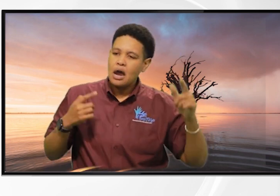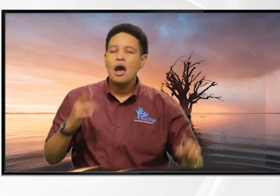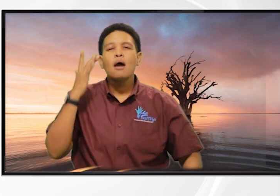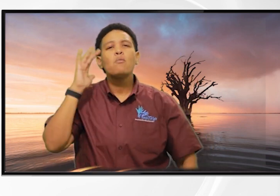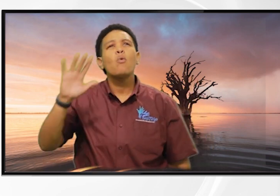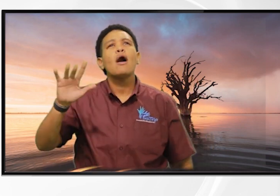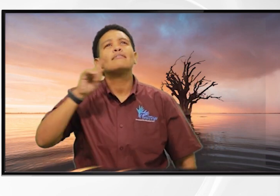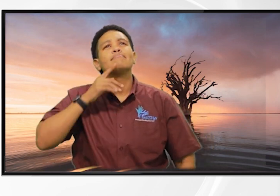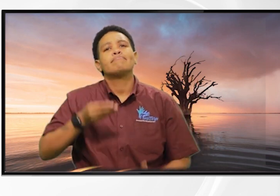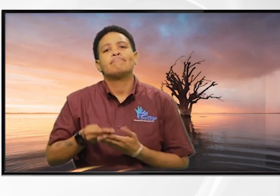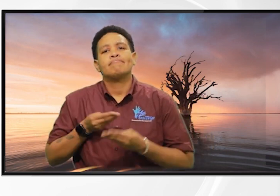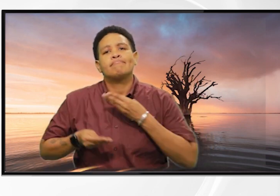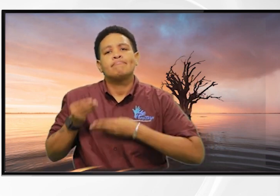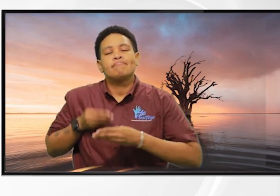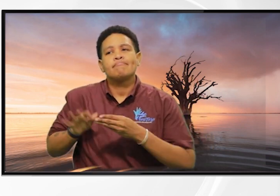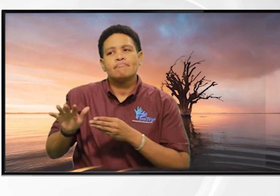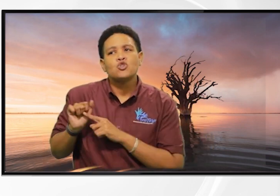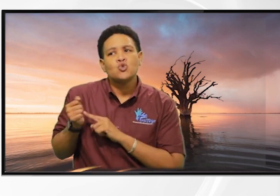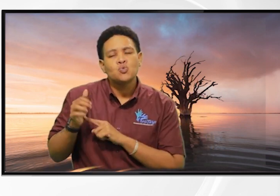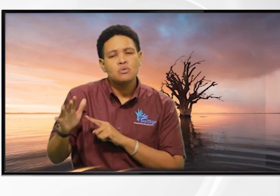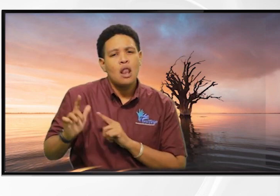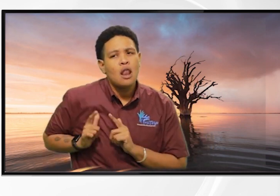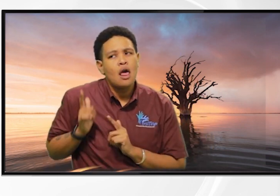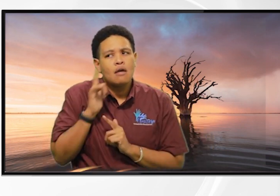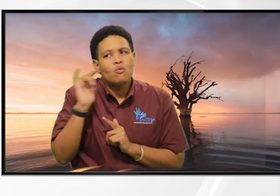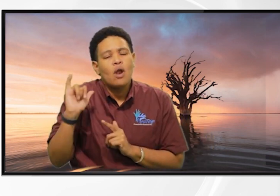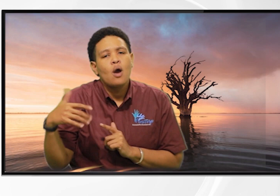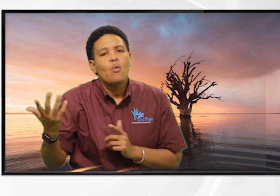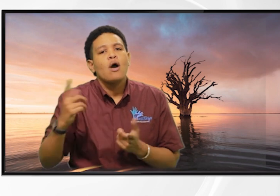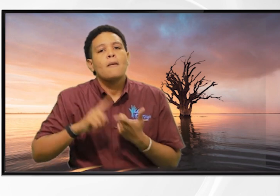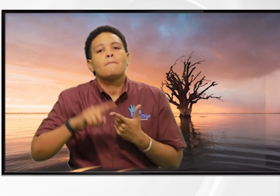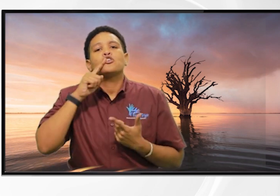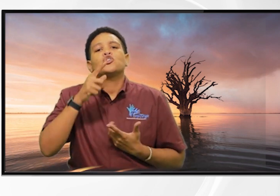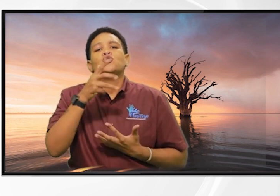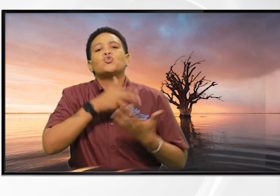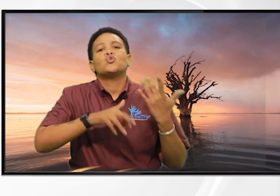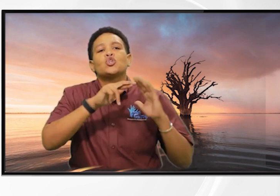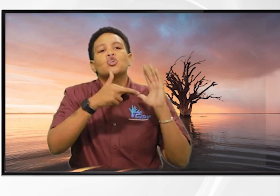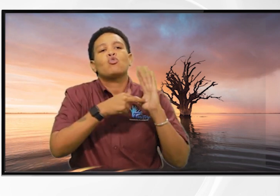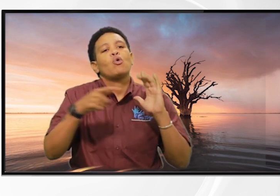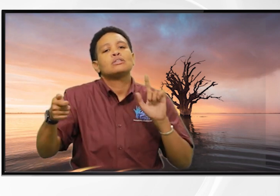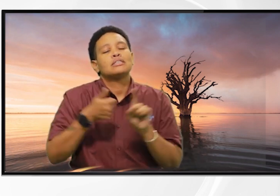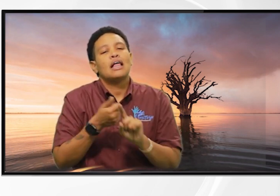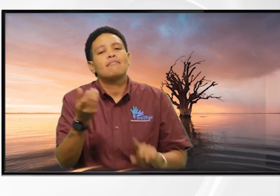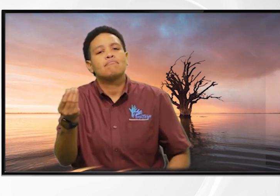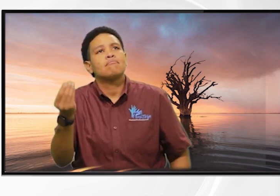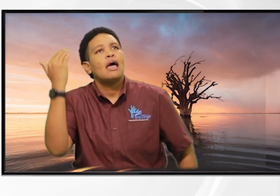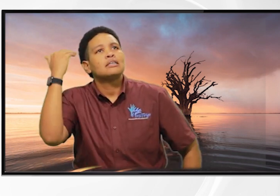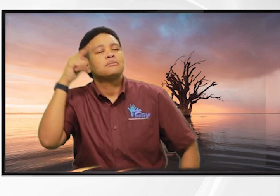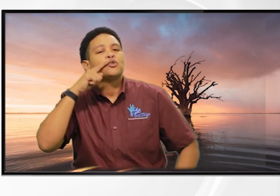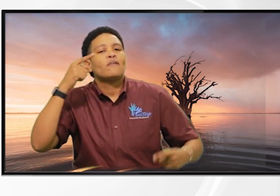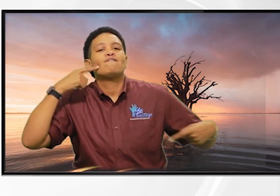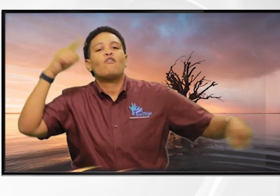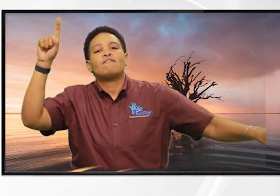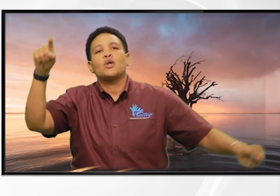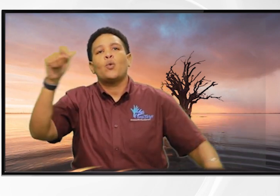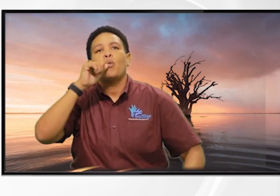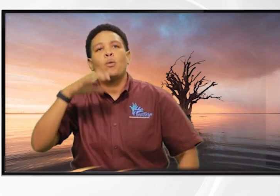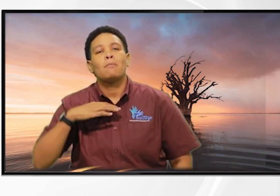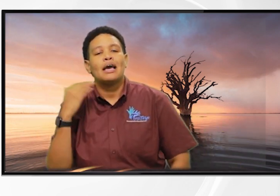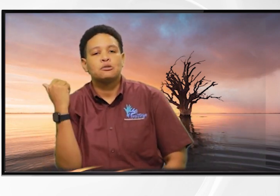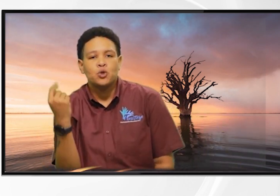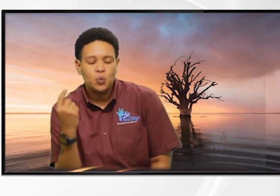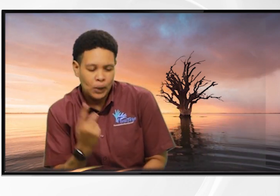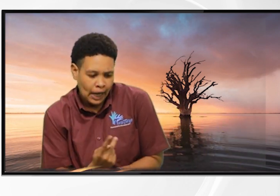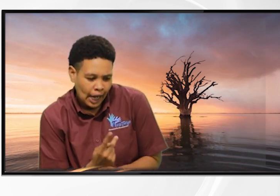their socioeconomic circumstances and the social roles that they are expected to fulfill as women,